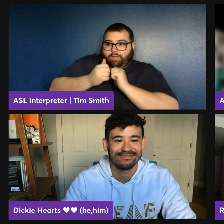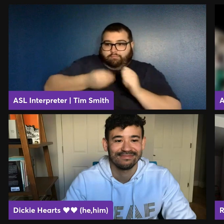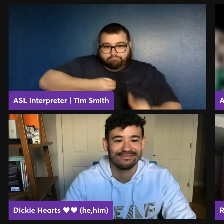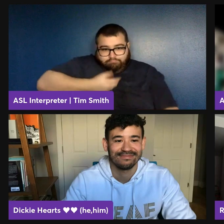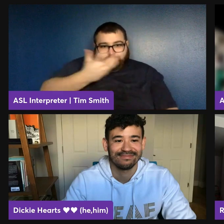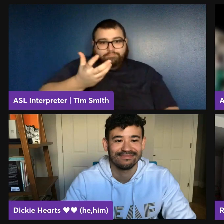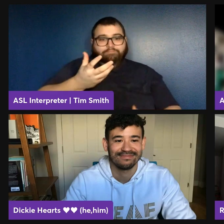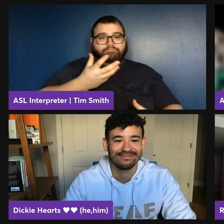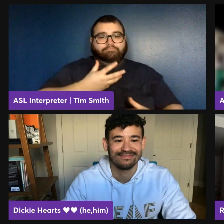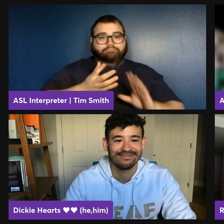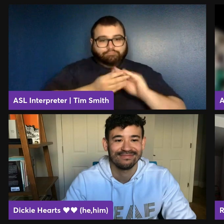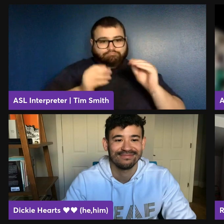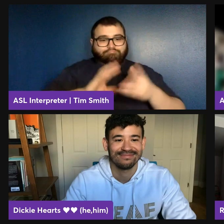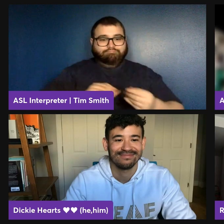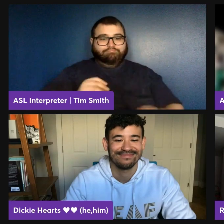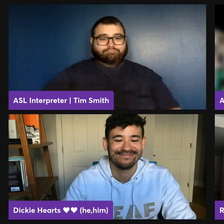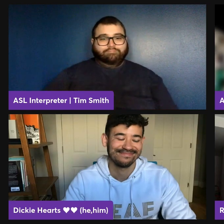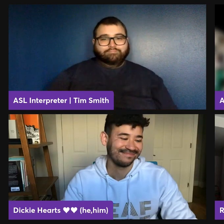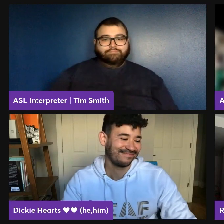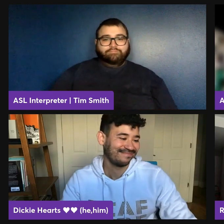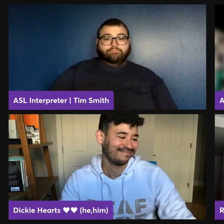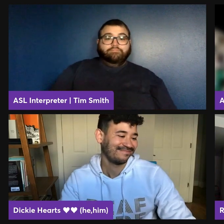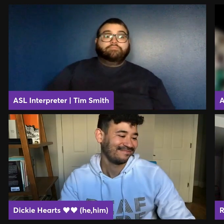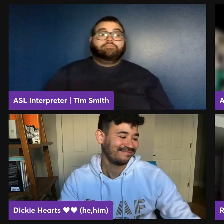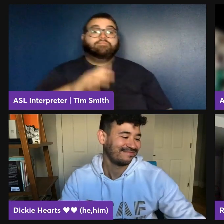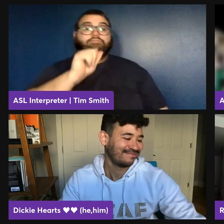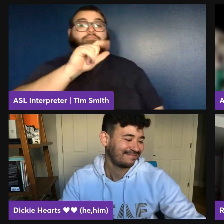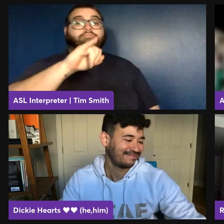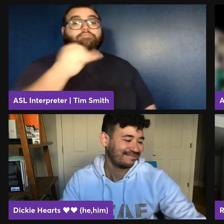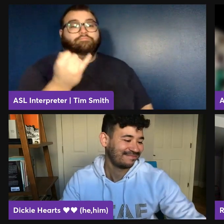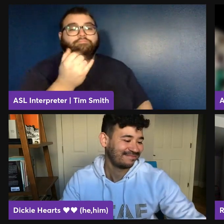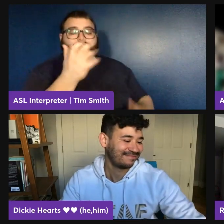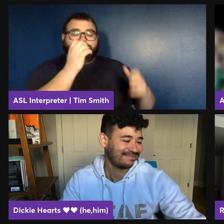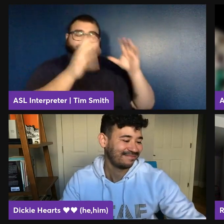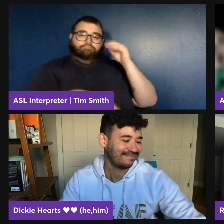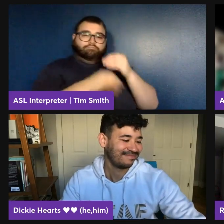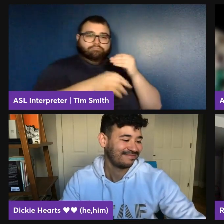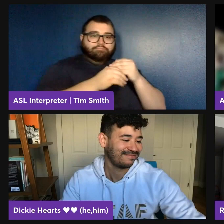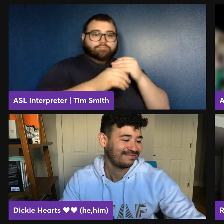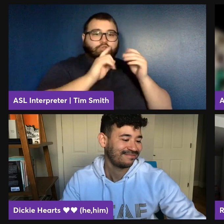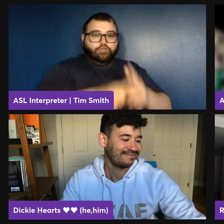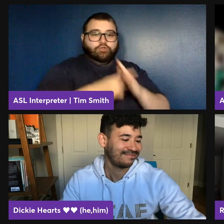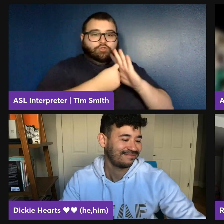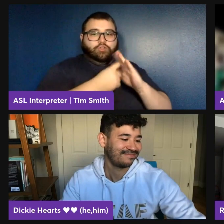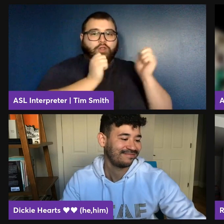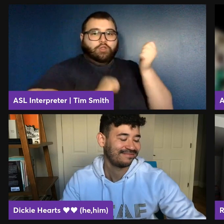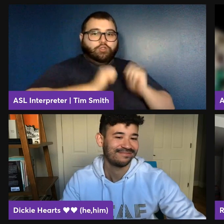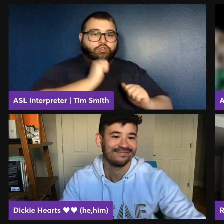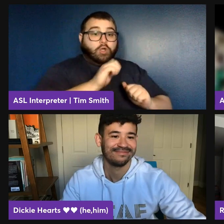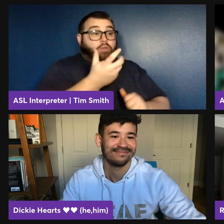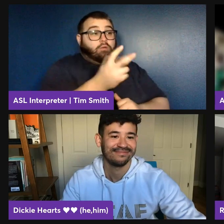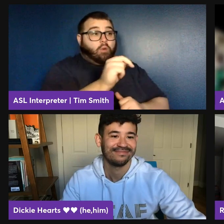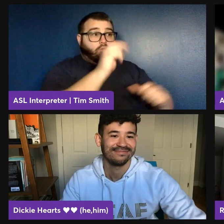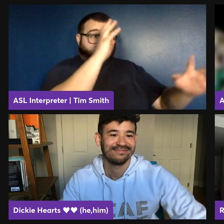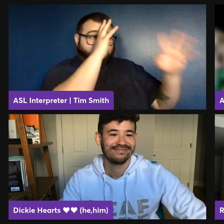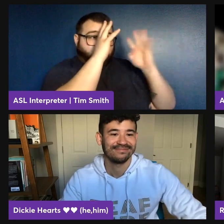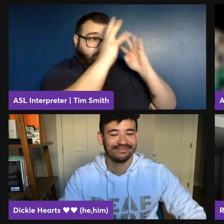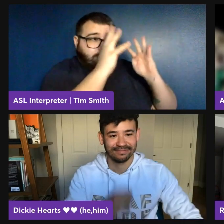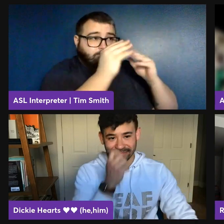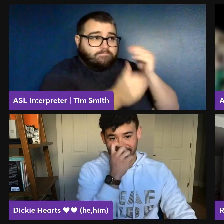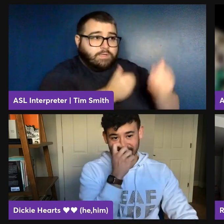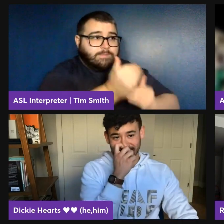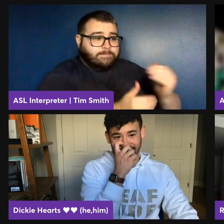just wanted to add, you started the show with your own creative process. And